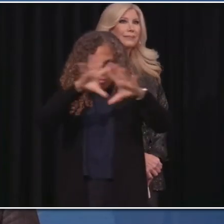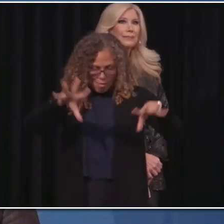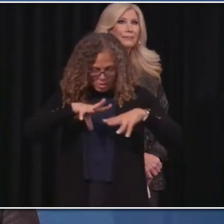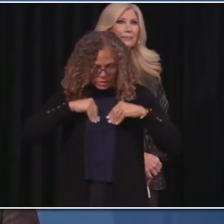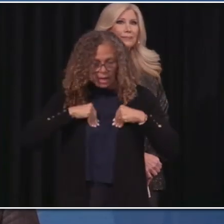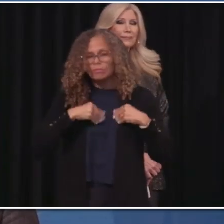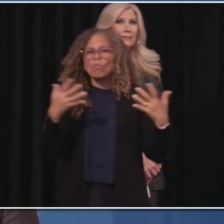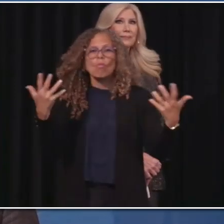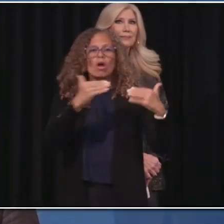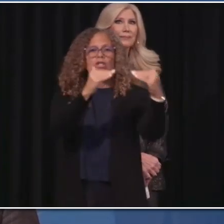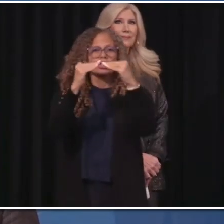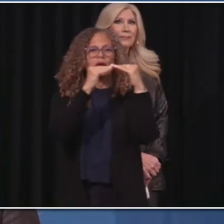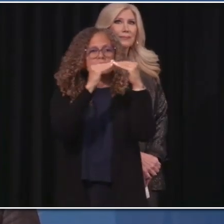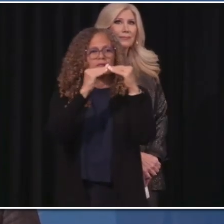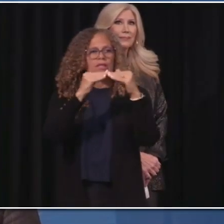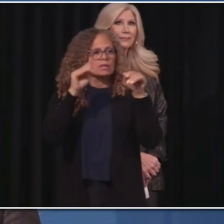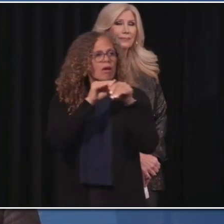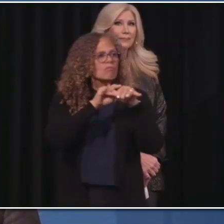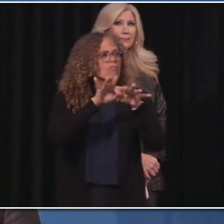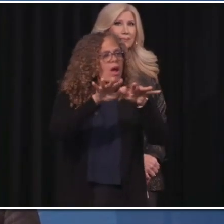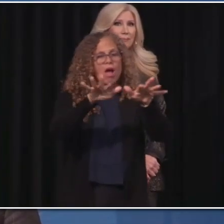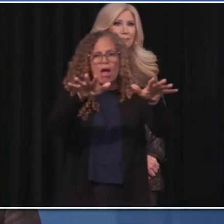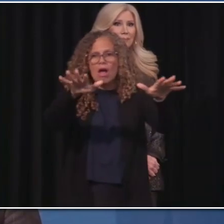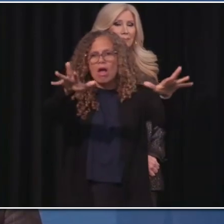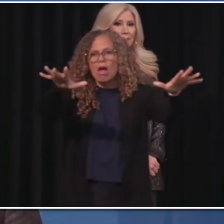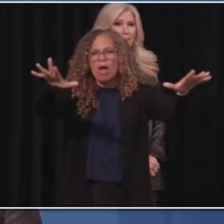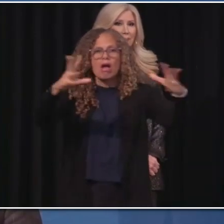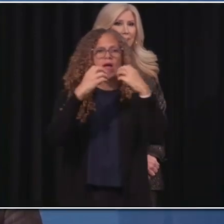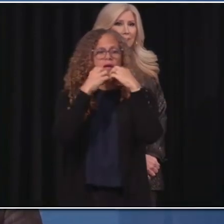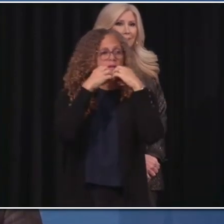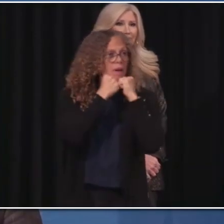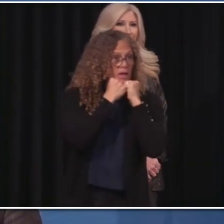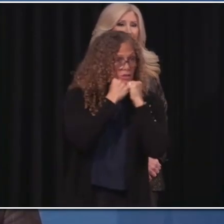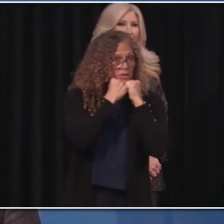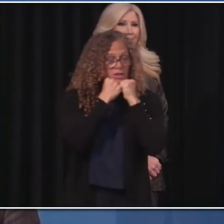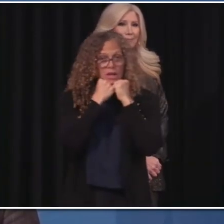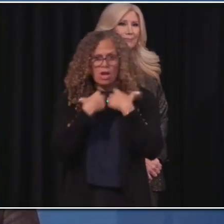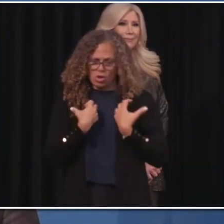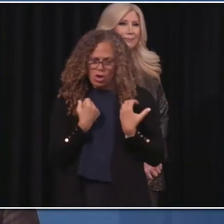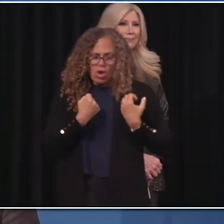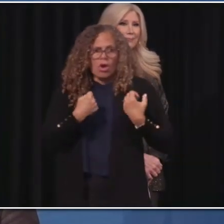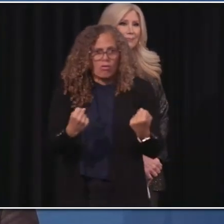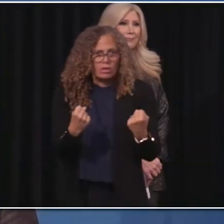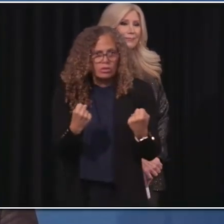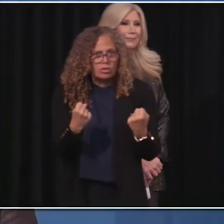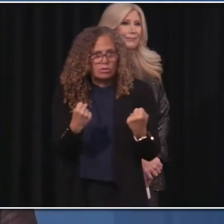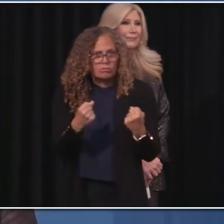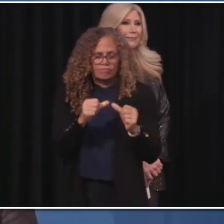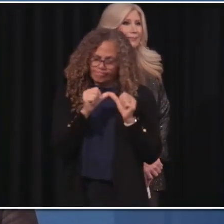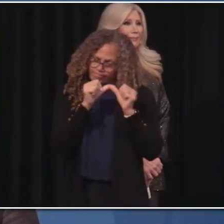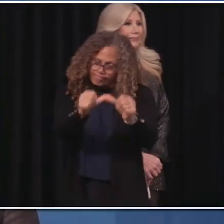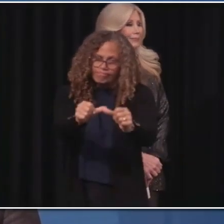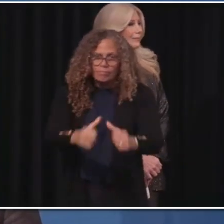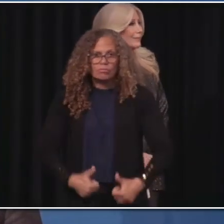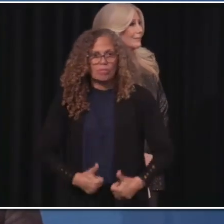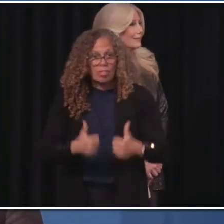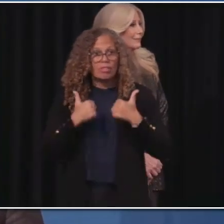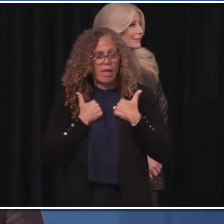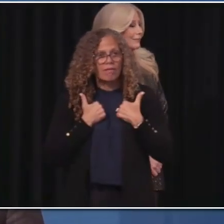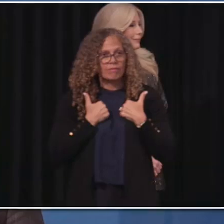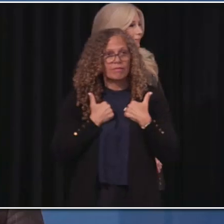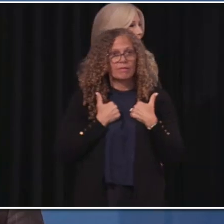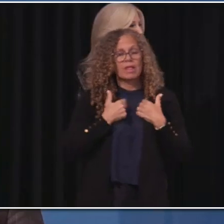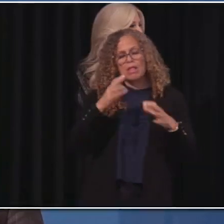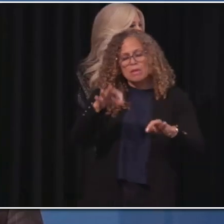justice, radiate compassion, and walk with courage in our lives. Passover teaches us